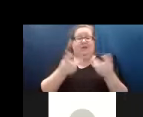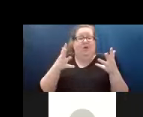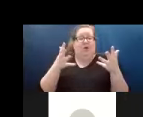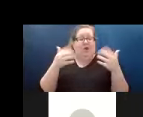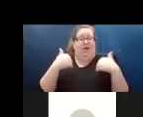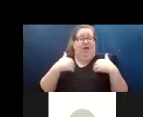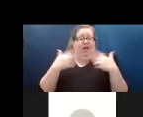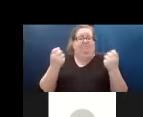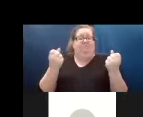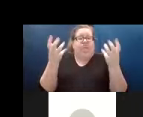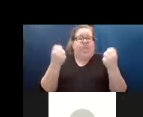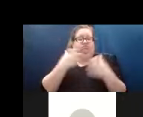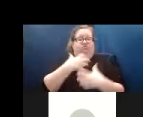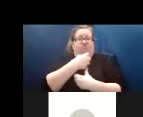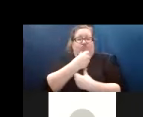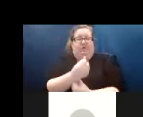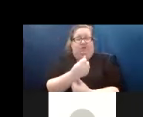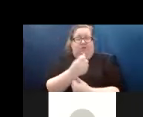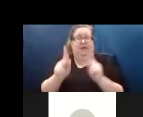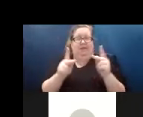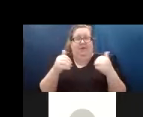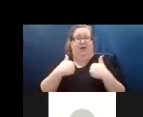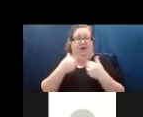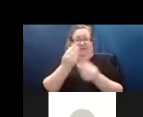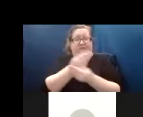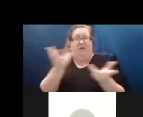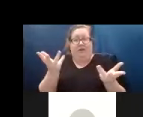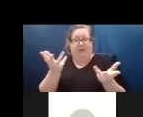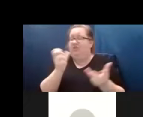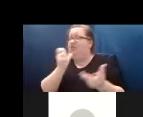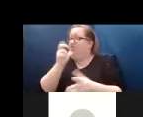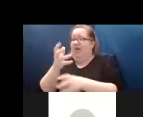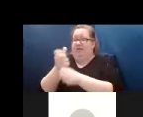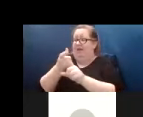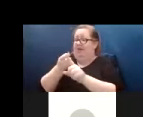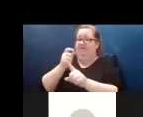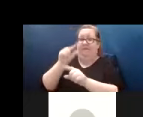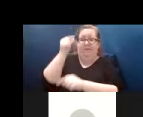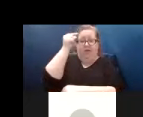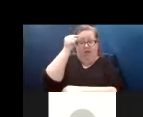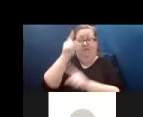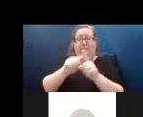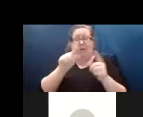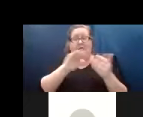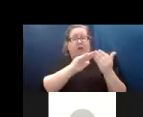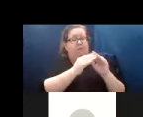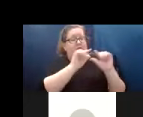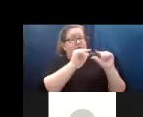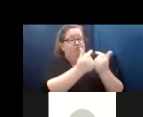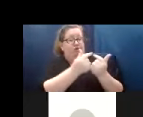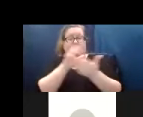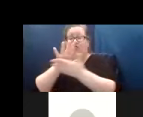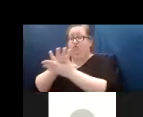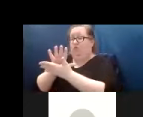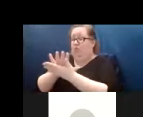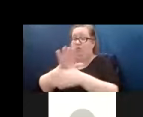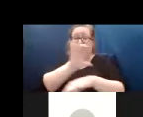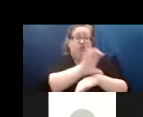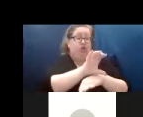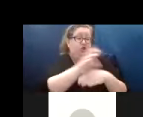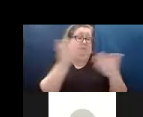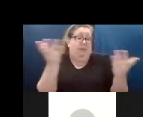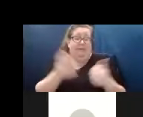get information anyway. They're not getting it from the government, but they may get it from a community group or a school or even a church.